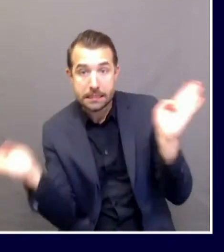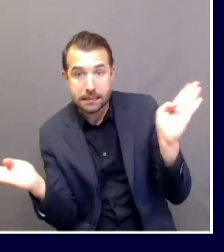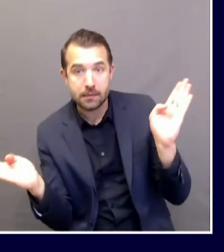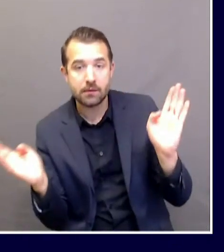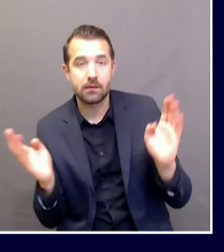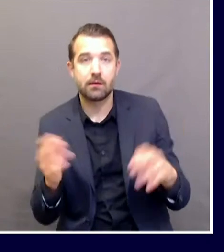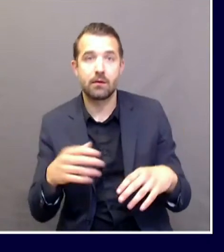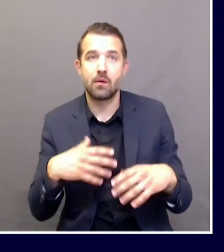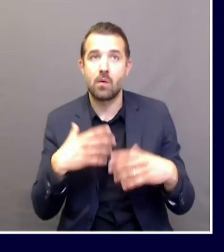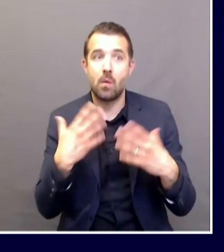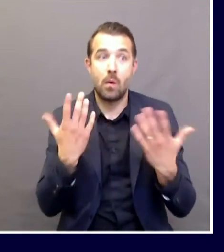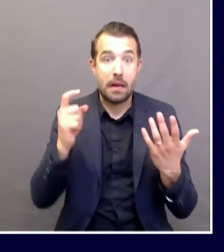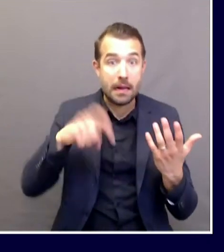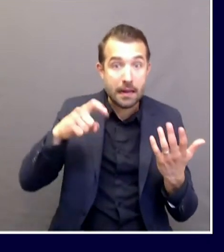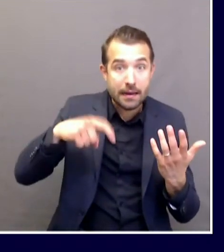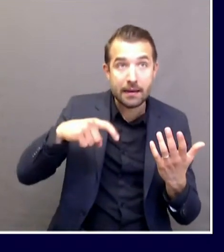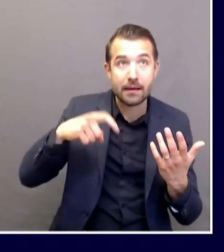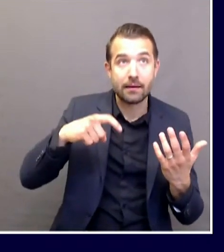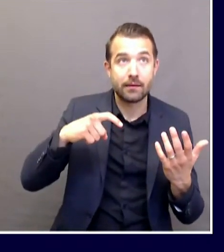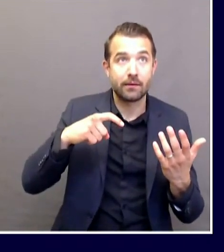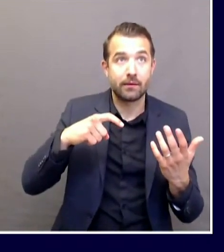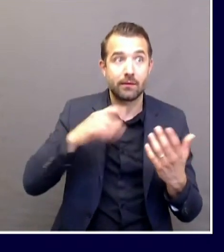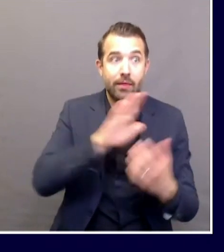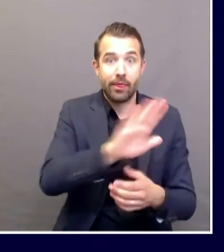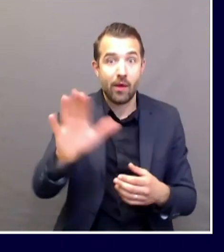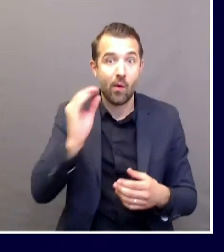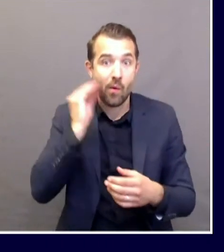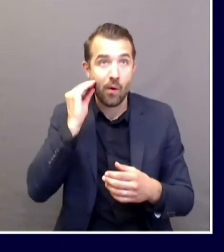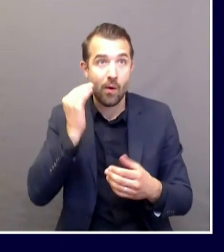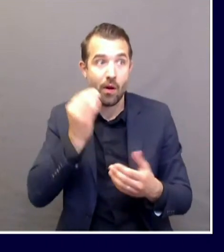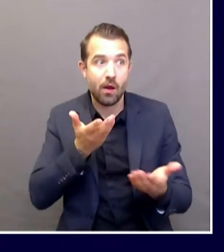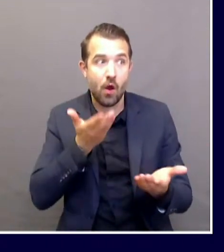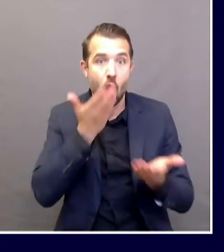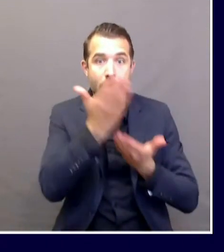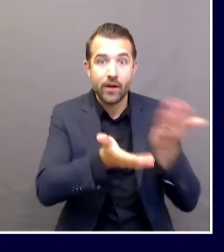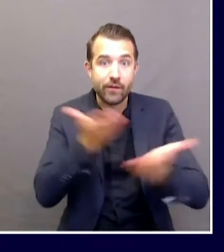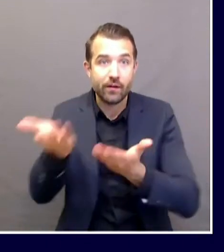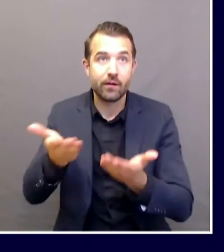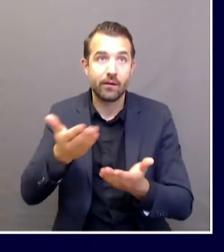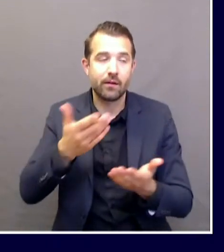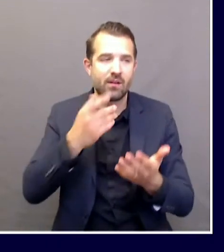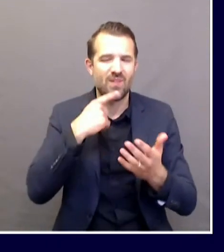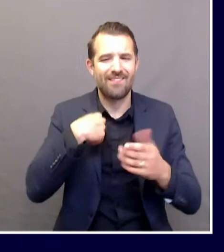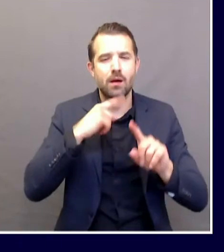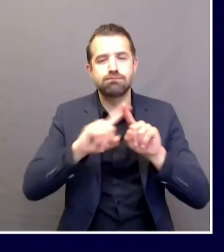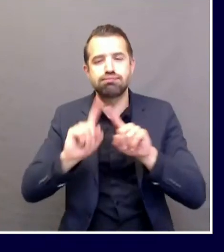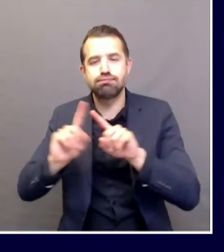We're working on all of those things to make vaccine the easy option in Androscoggin County.